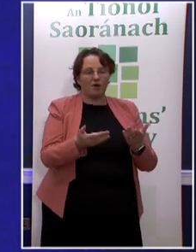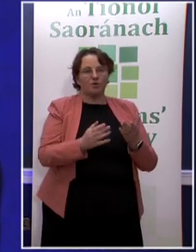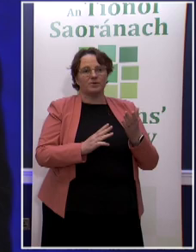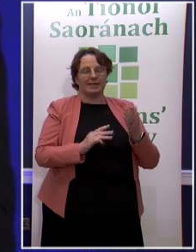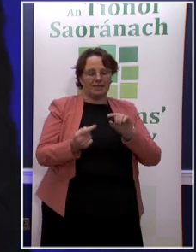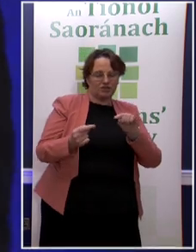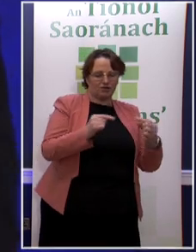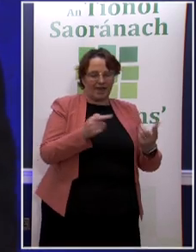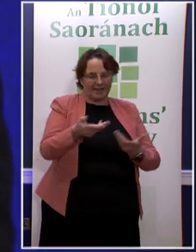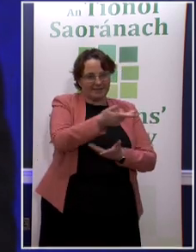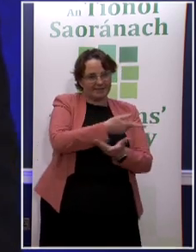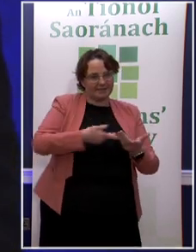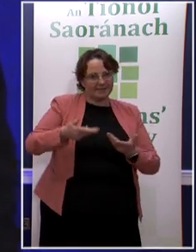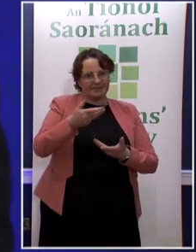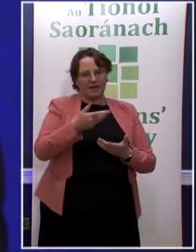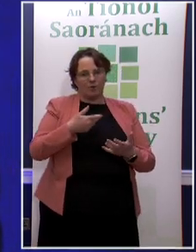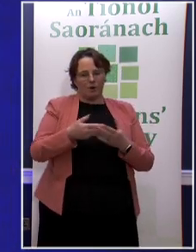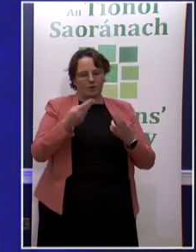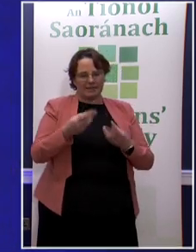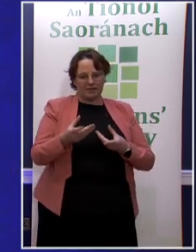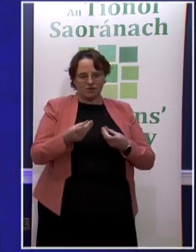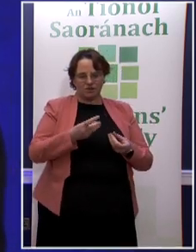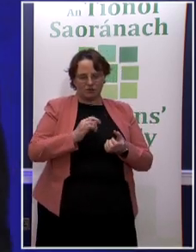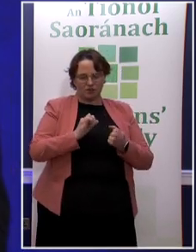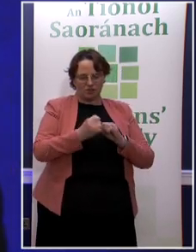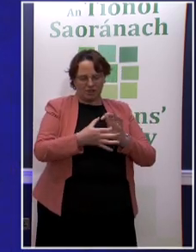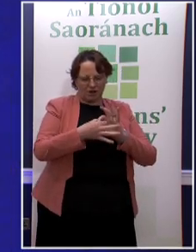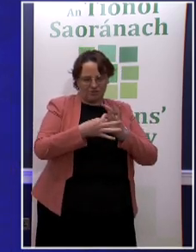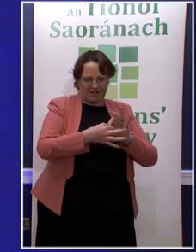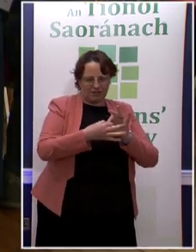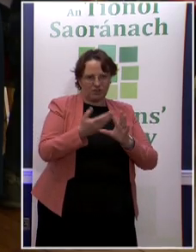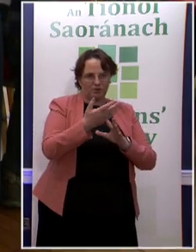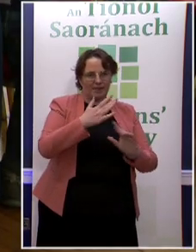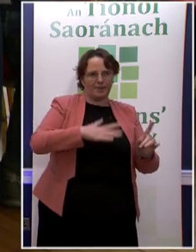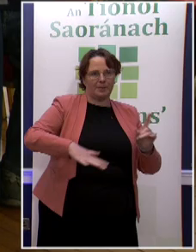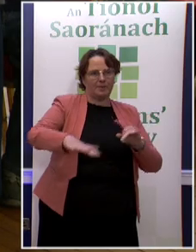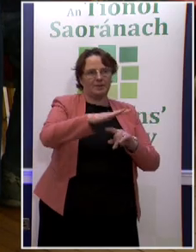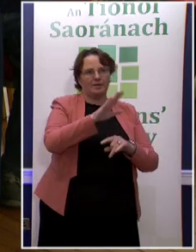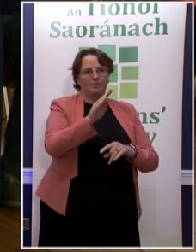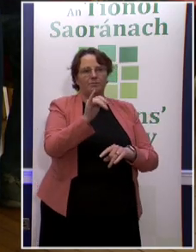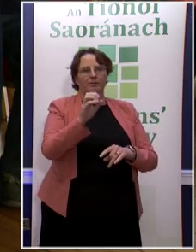might need to do to change our relationship with it. So thanks very much, and I really look forward to working with you.